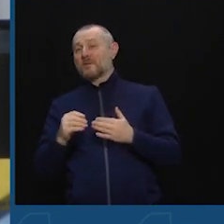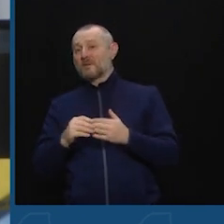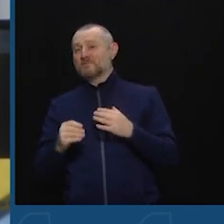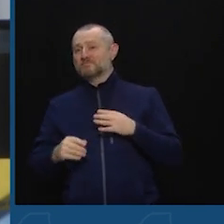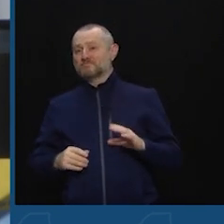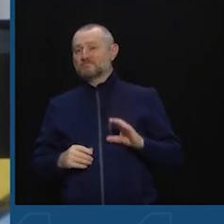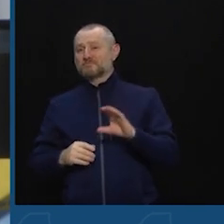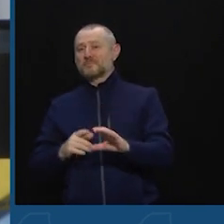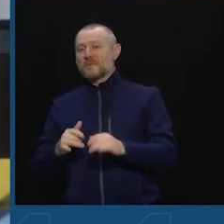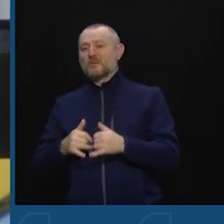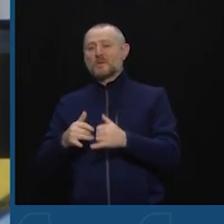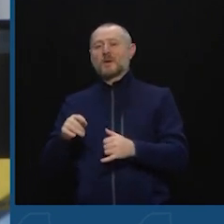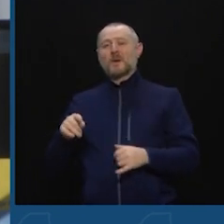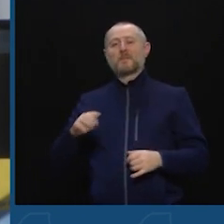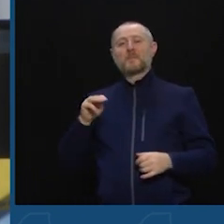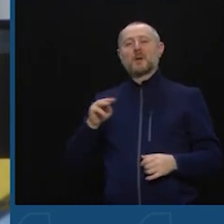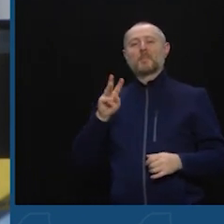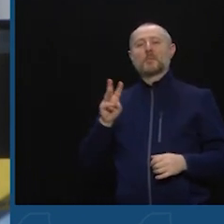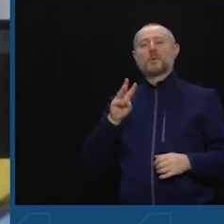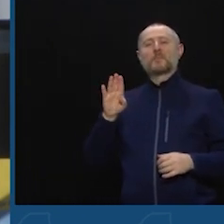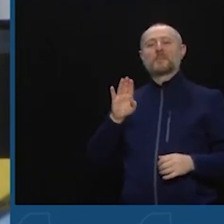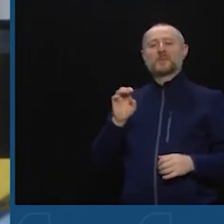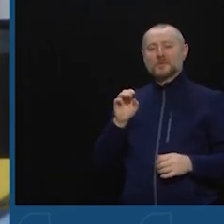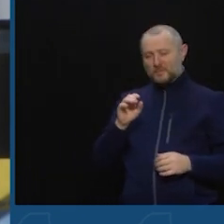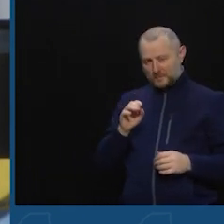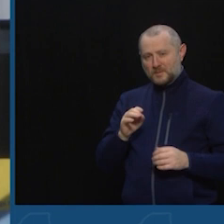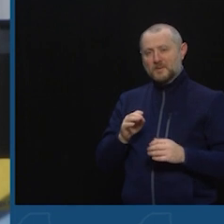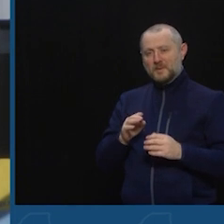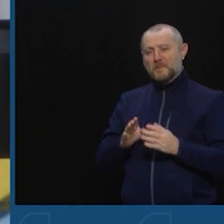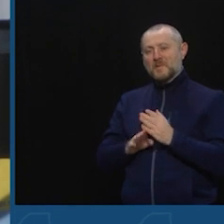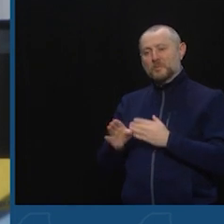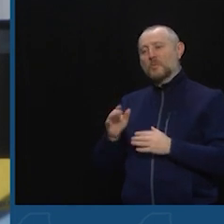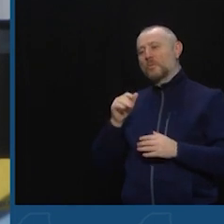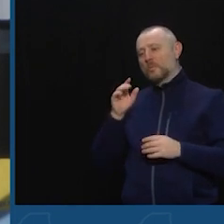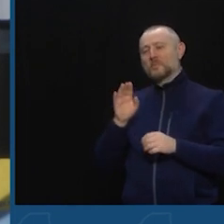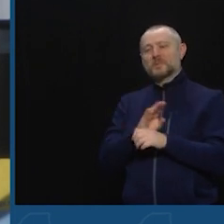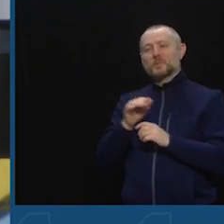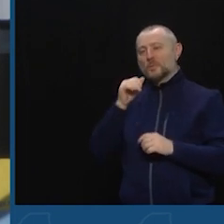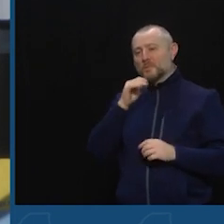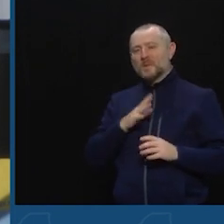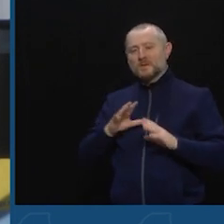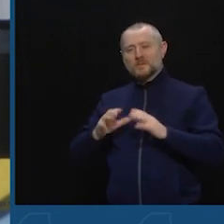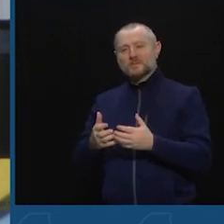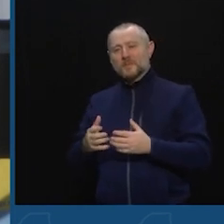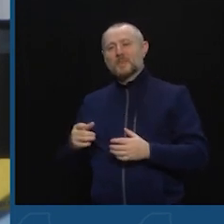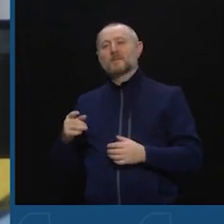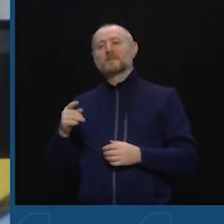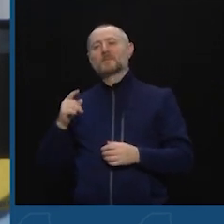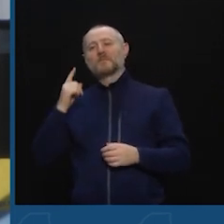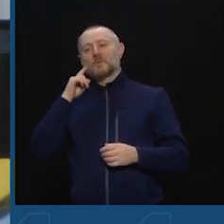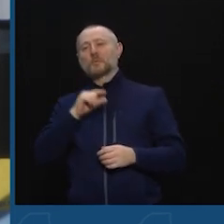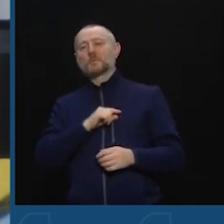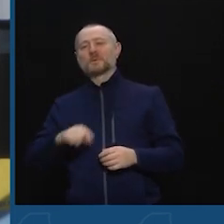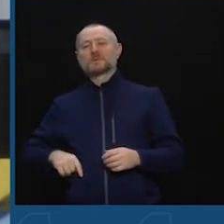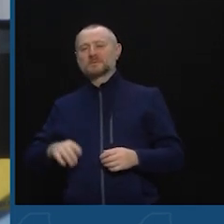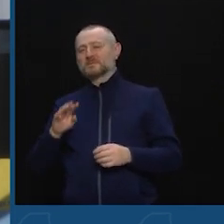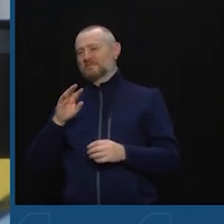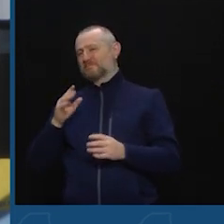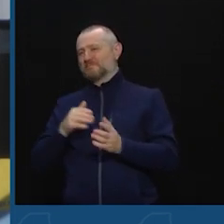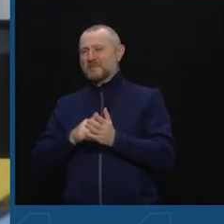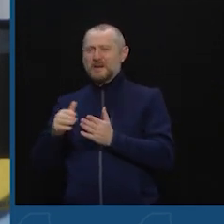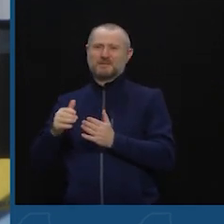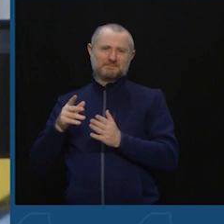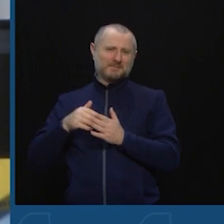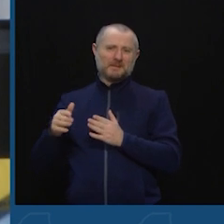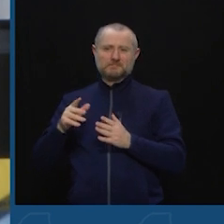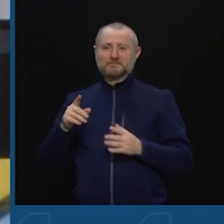to MWBEs from this project, more than $800 million in contracts to Queens residents and businesses, and over the 600